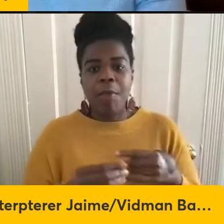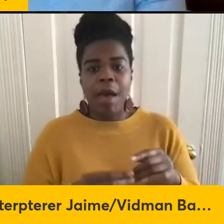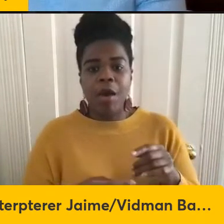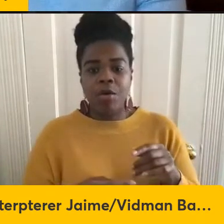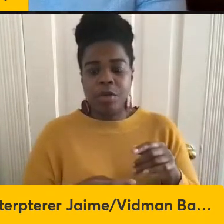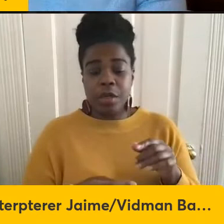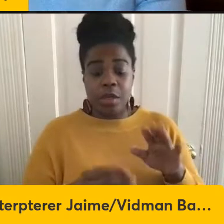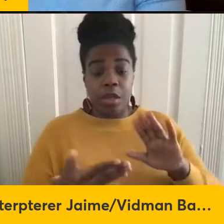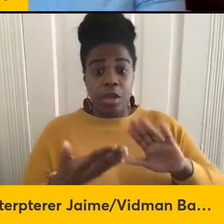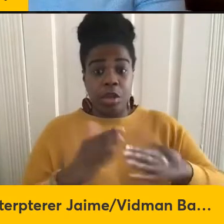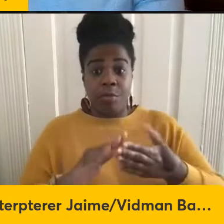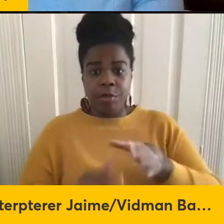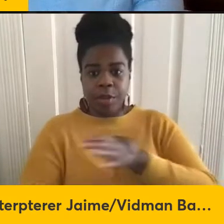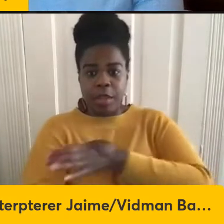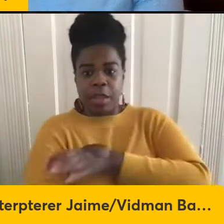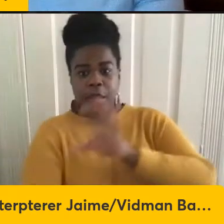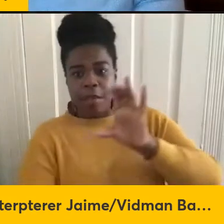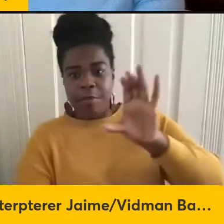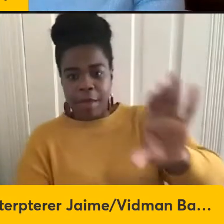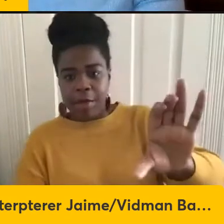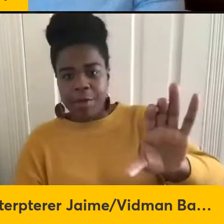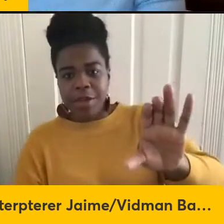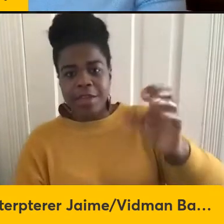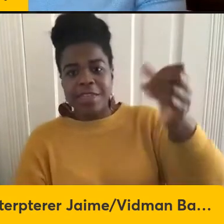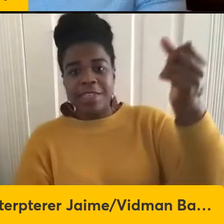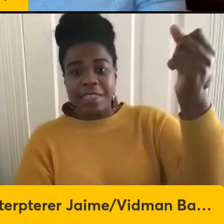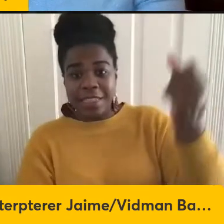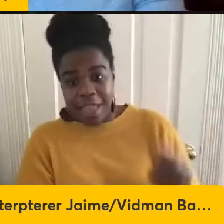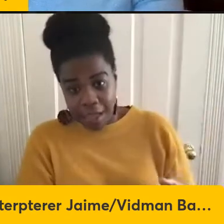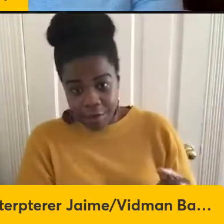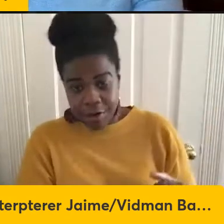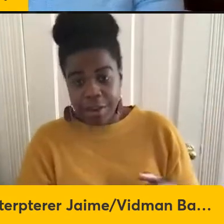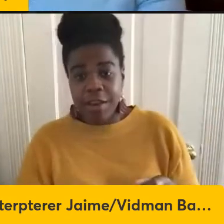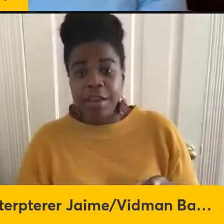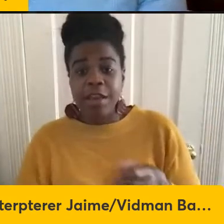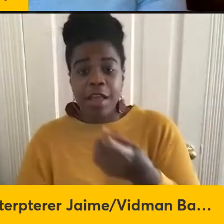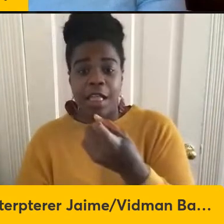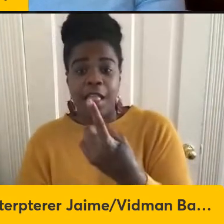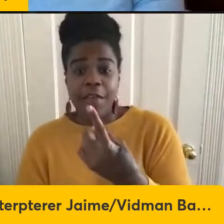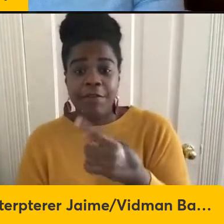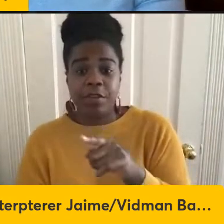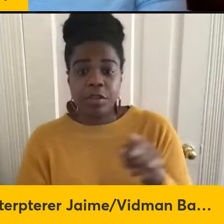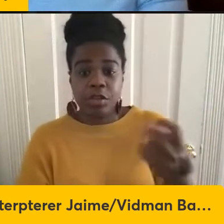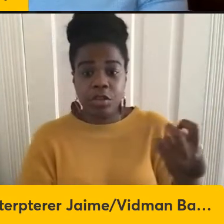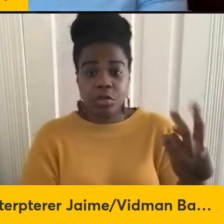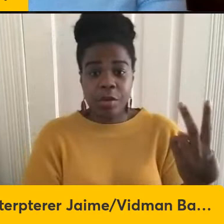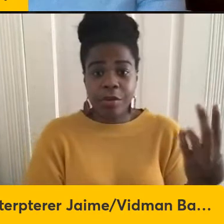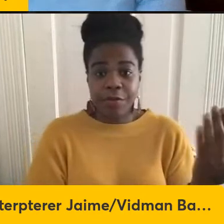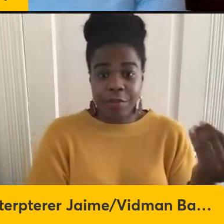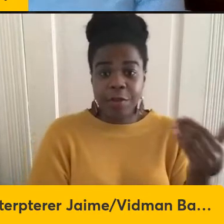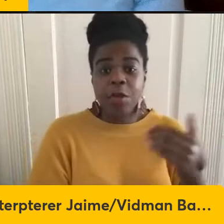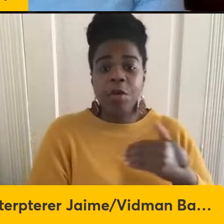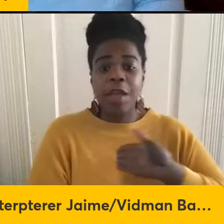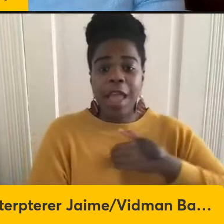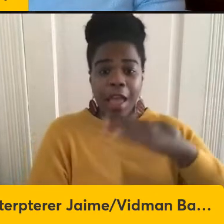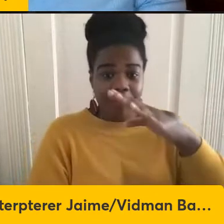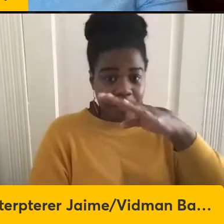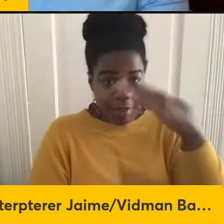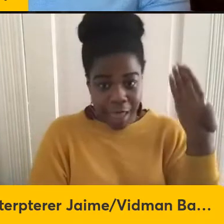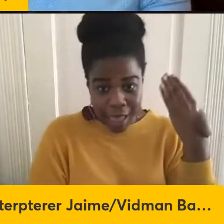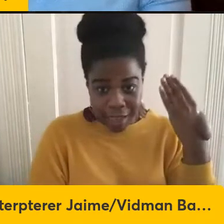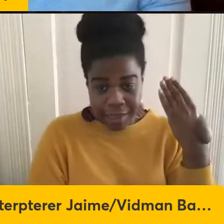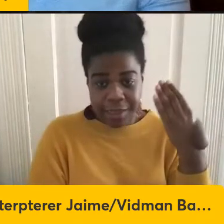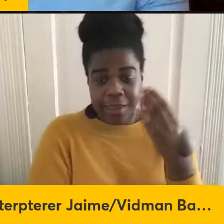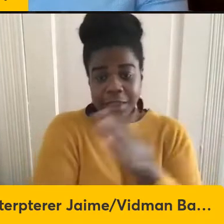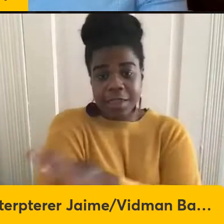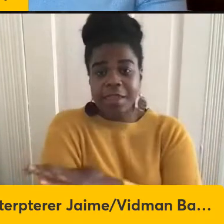our community. So every Saturday between 11 and 12:15, we have a Black clinician or